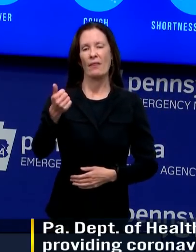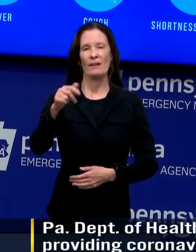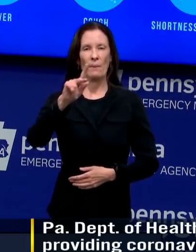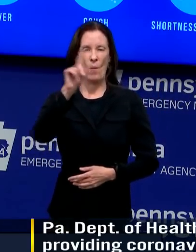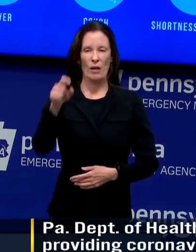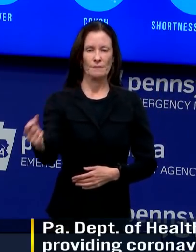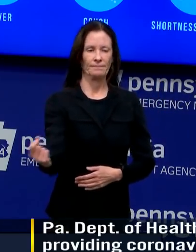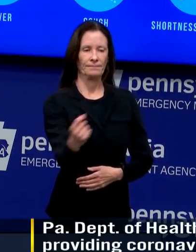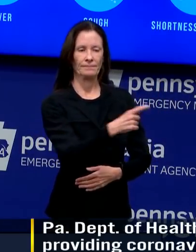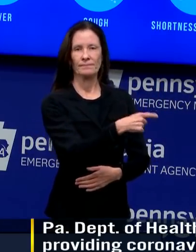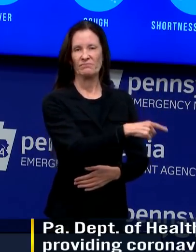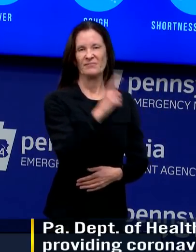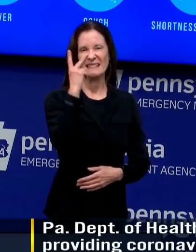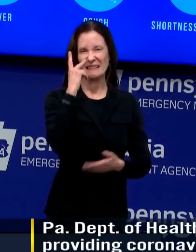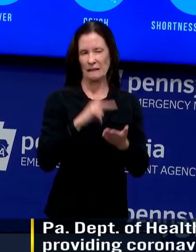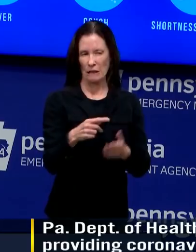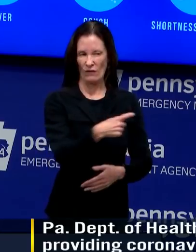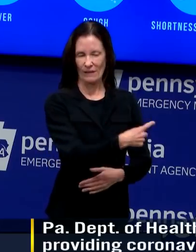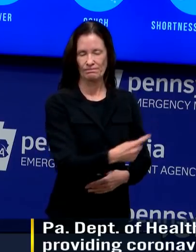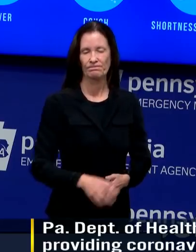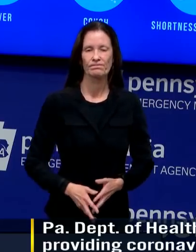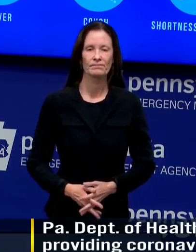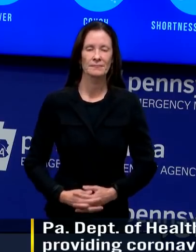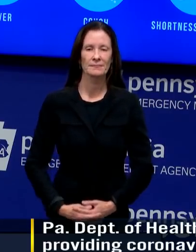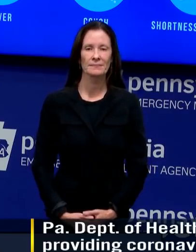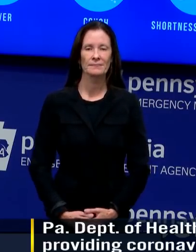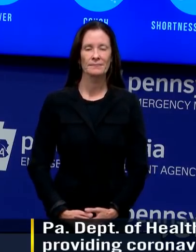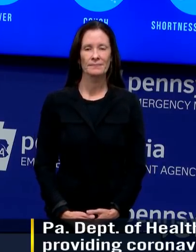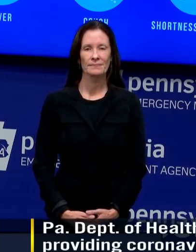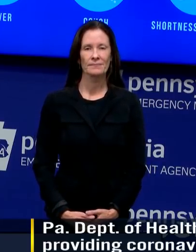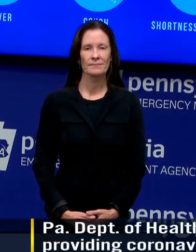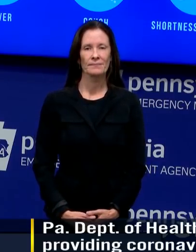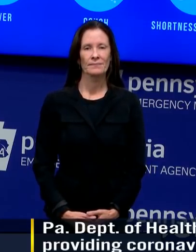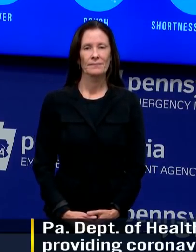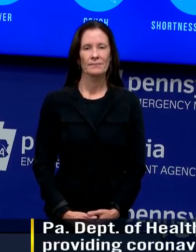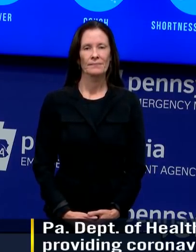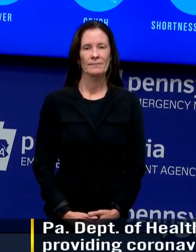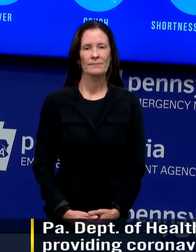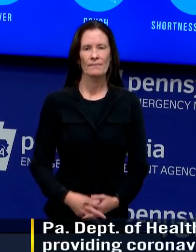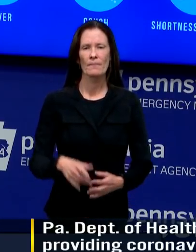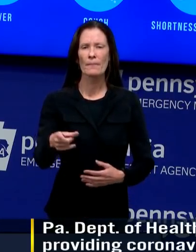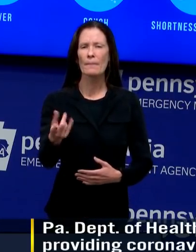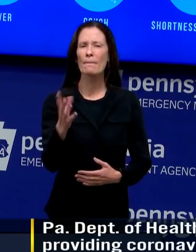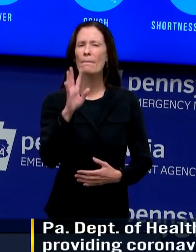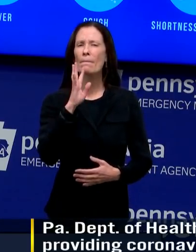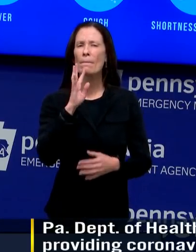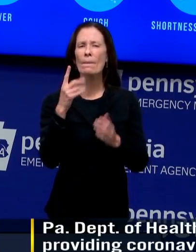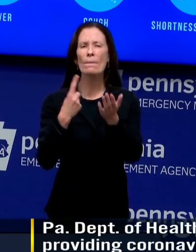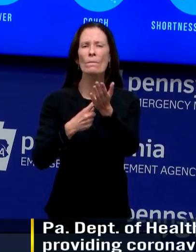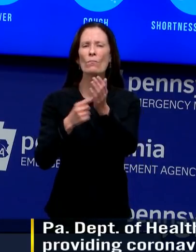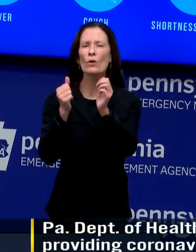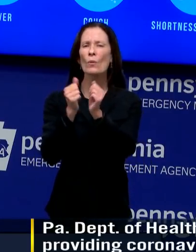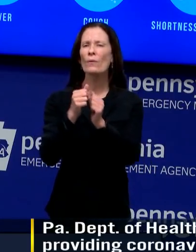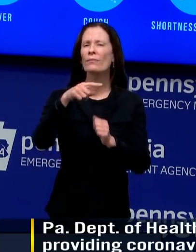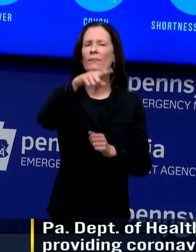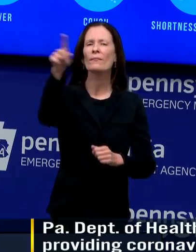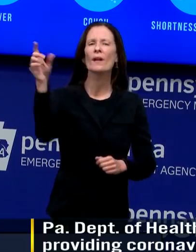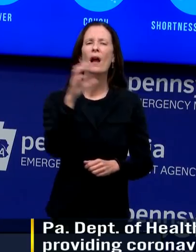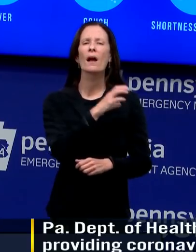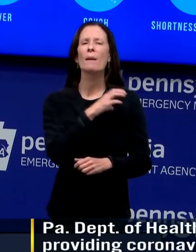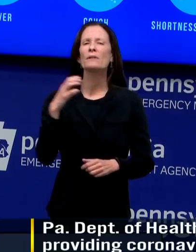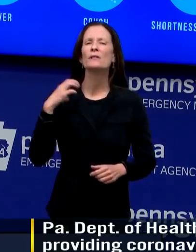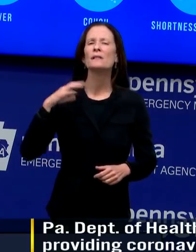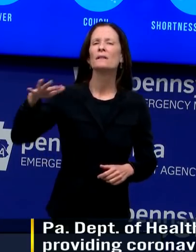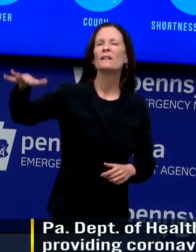Dr. Levine, from WNEP, we talked to county commissioners from Susquehanna and Sullivan counties, two counties with small populations that have